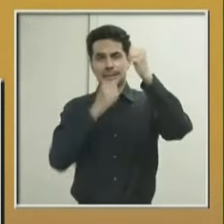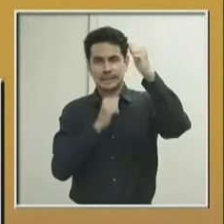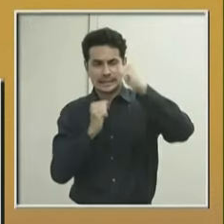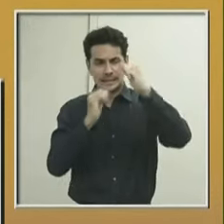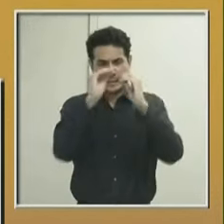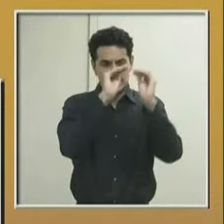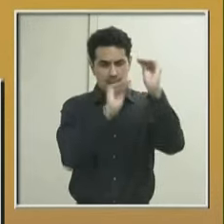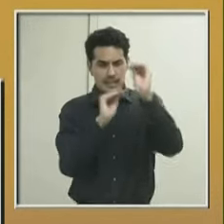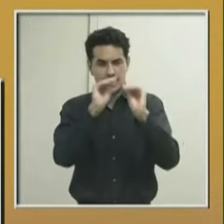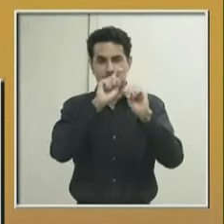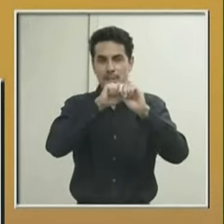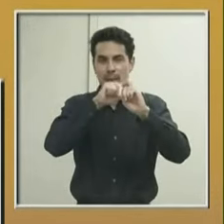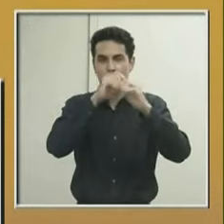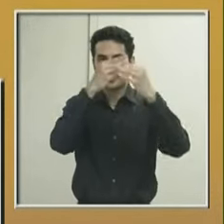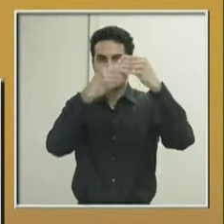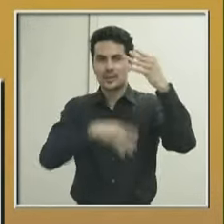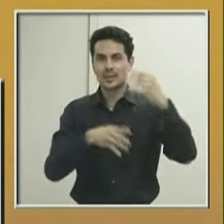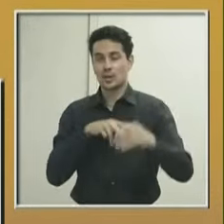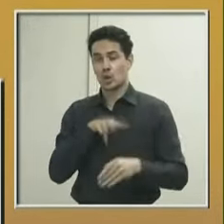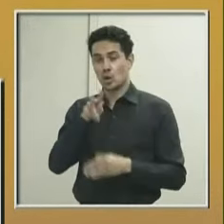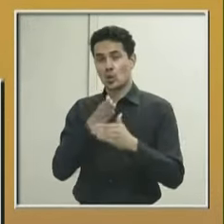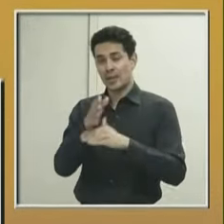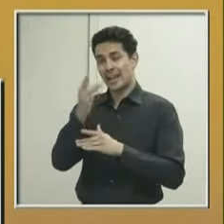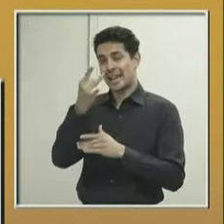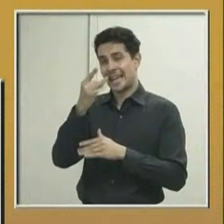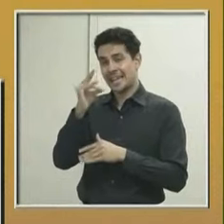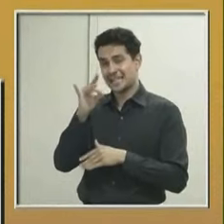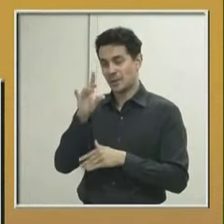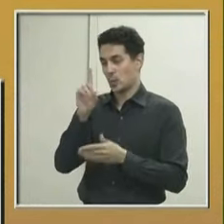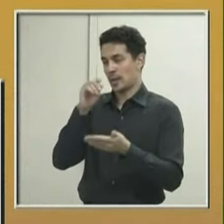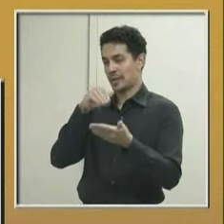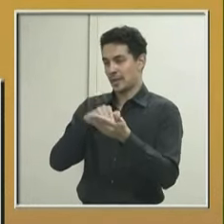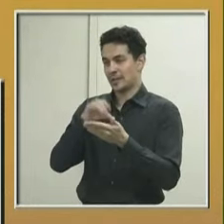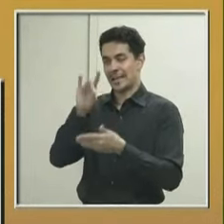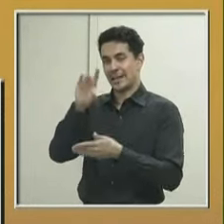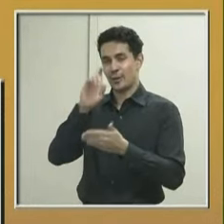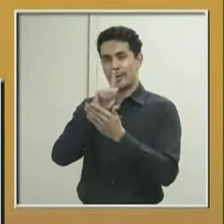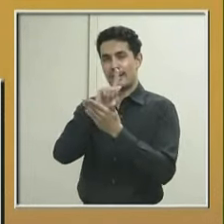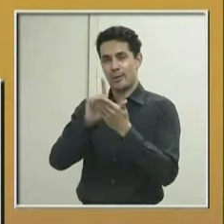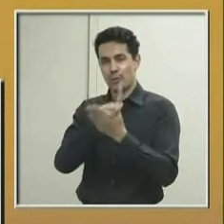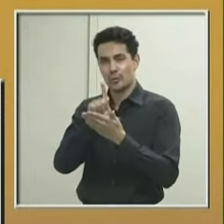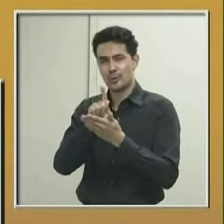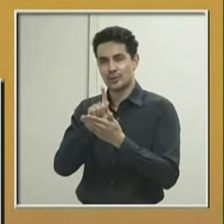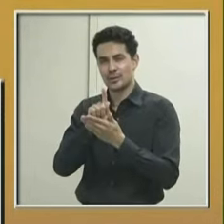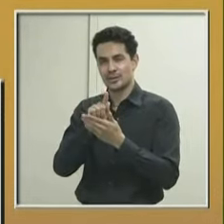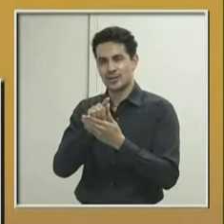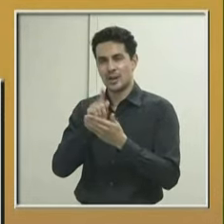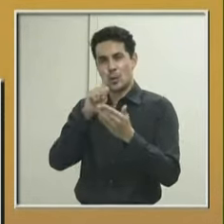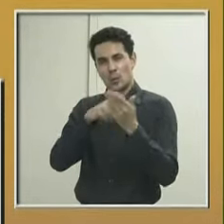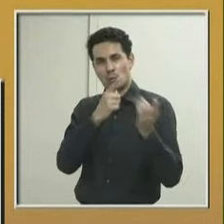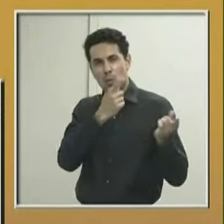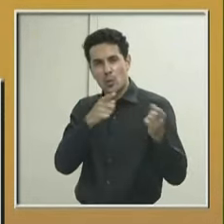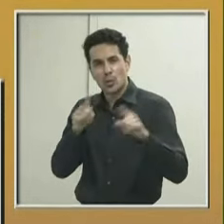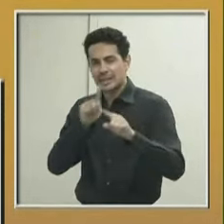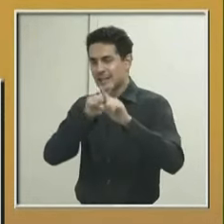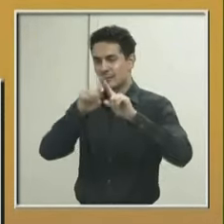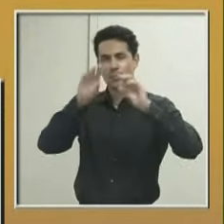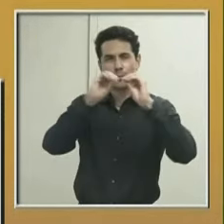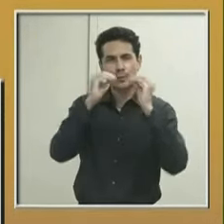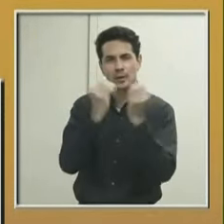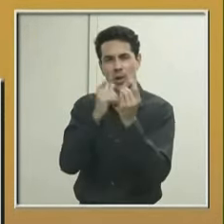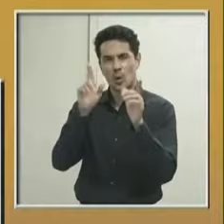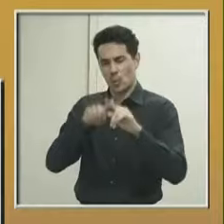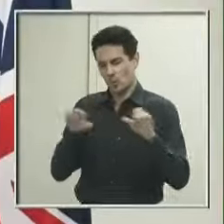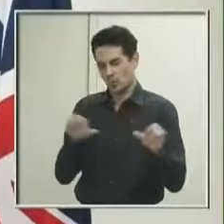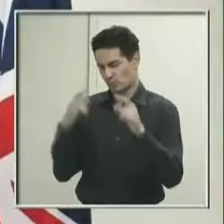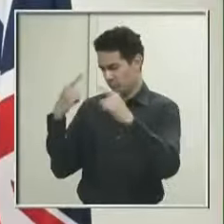at 1,800 hours and find out what was going on at that time. What were all the different organizations